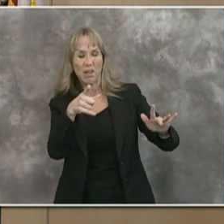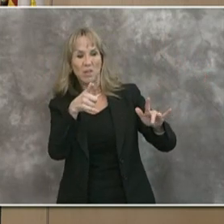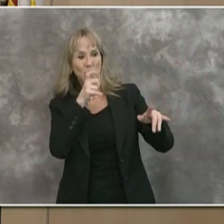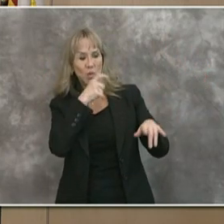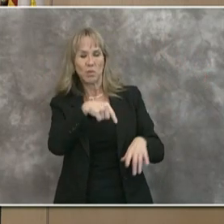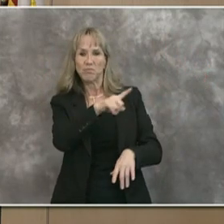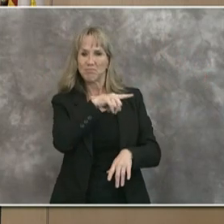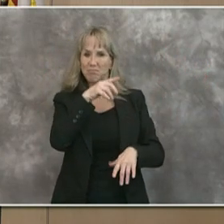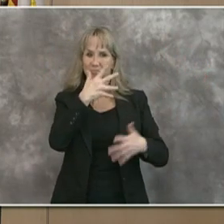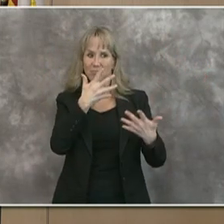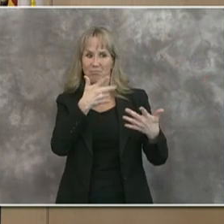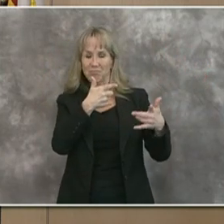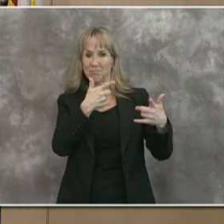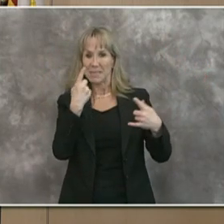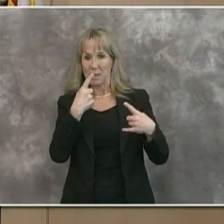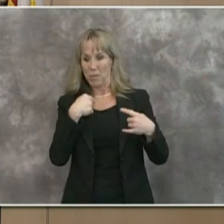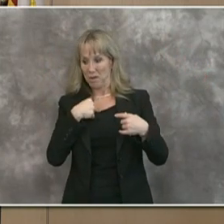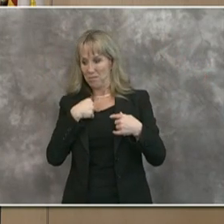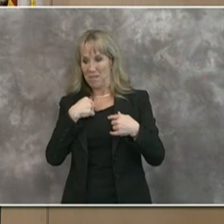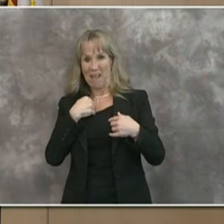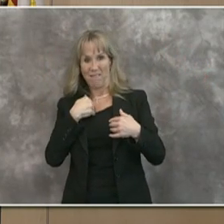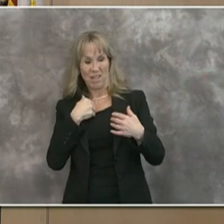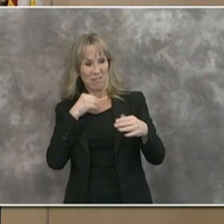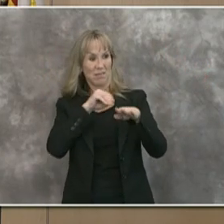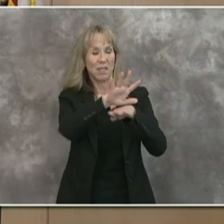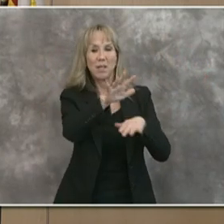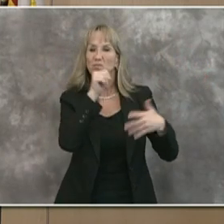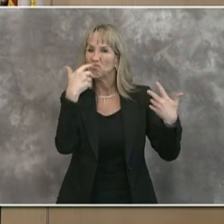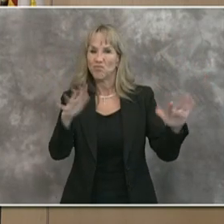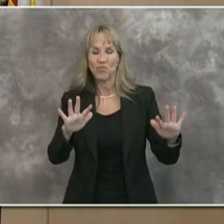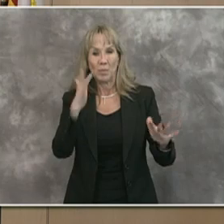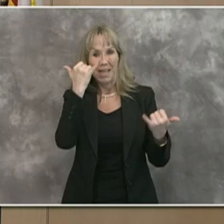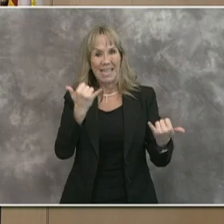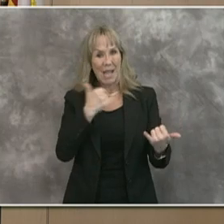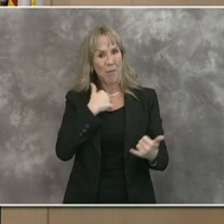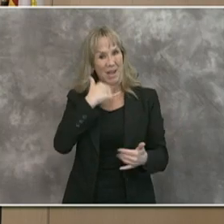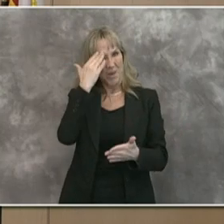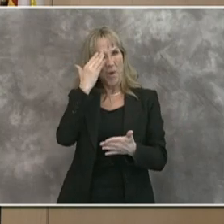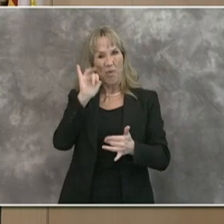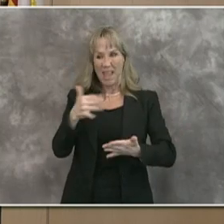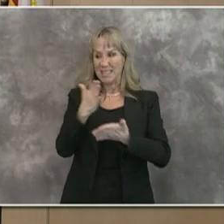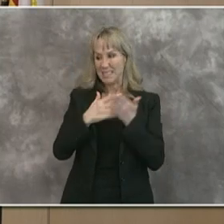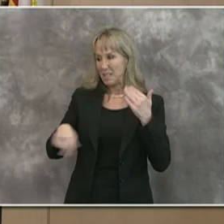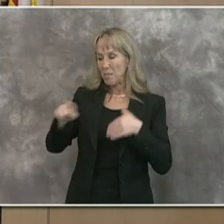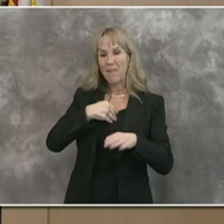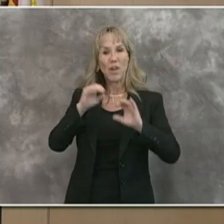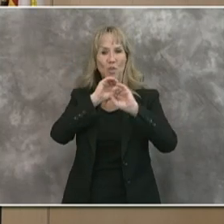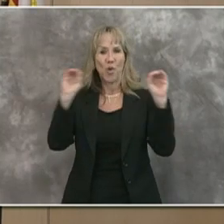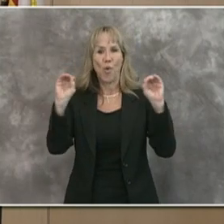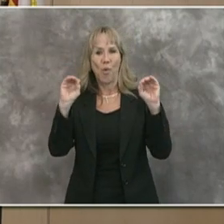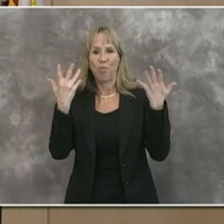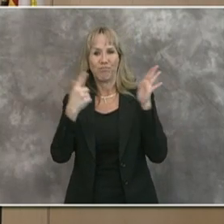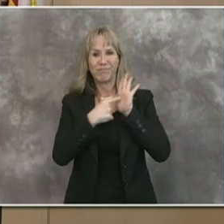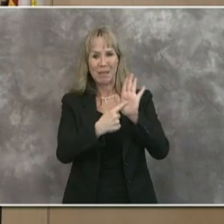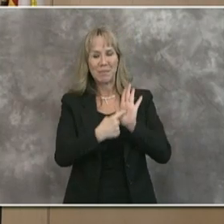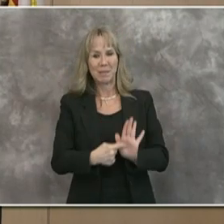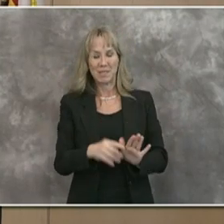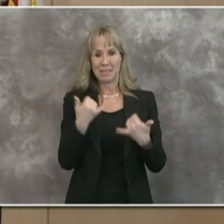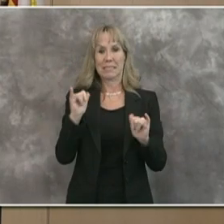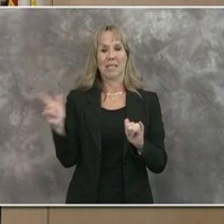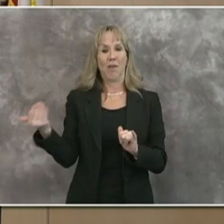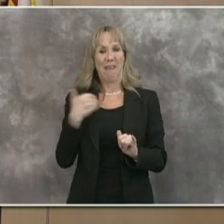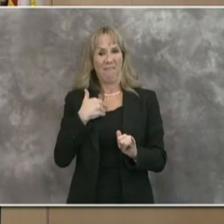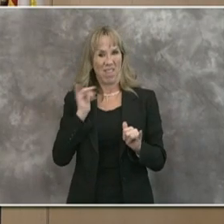someone who's potentially infected, because now we also know that individuals can be asymptomatic or pre-symptomatic and